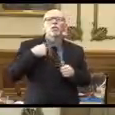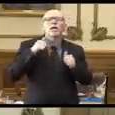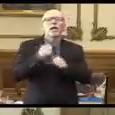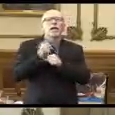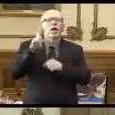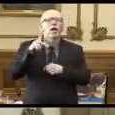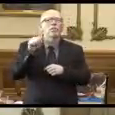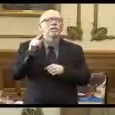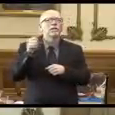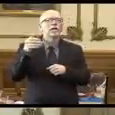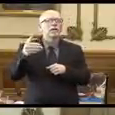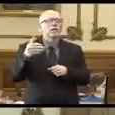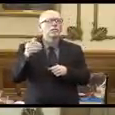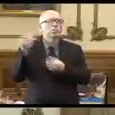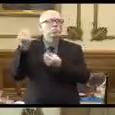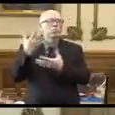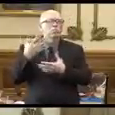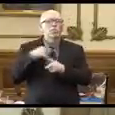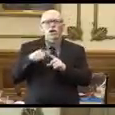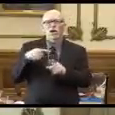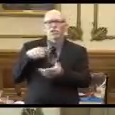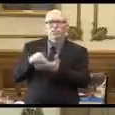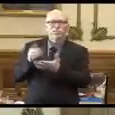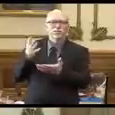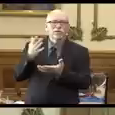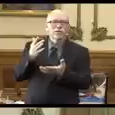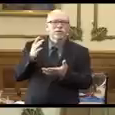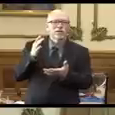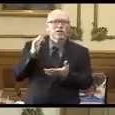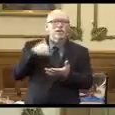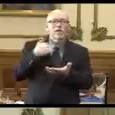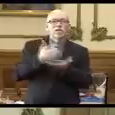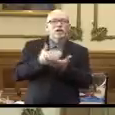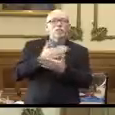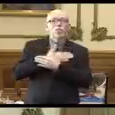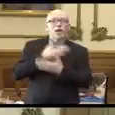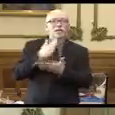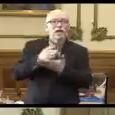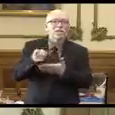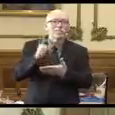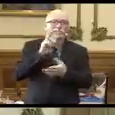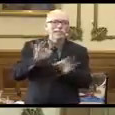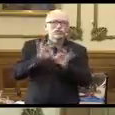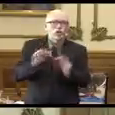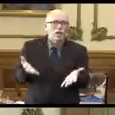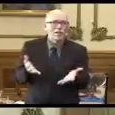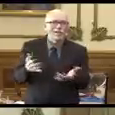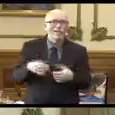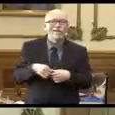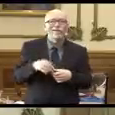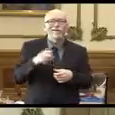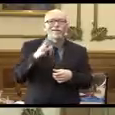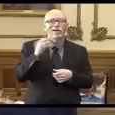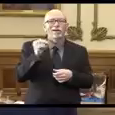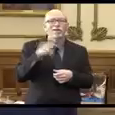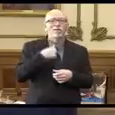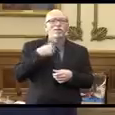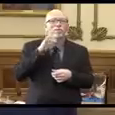update on that, but I would echo that. Usually when you stop at a rest stop, that's essential. And we'll